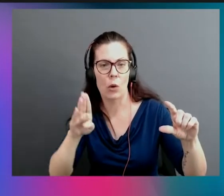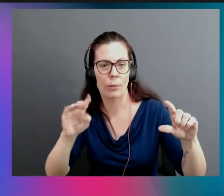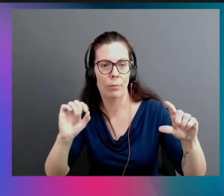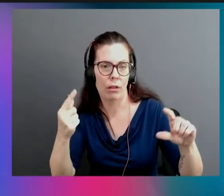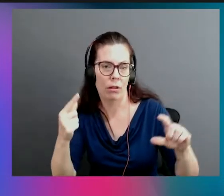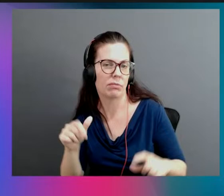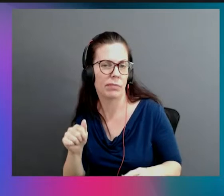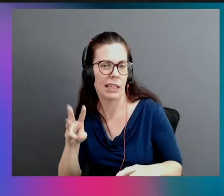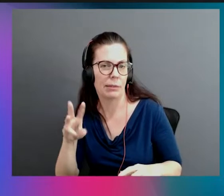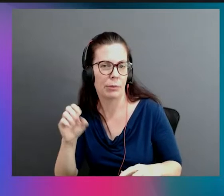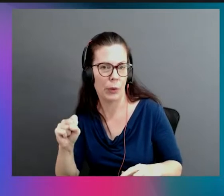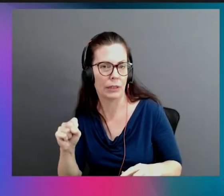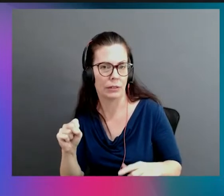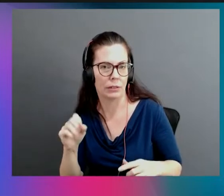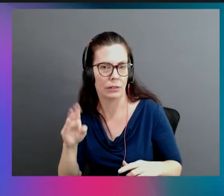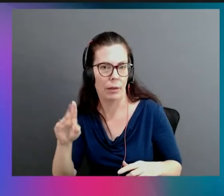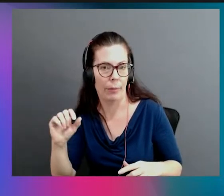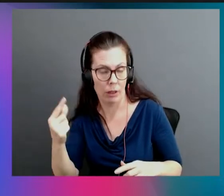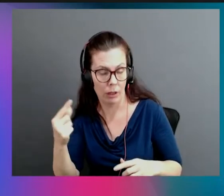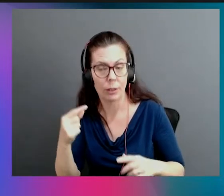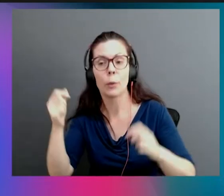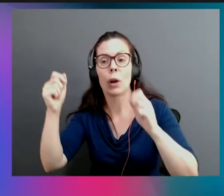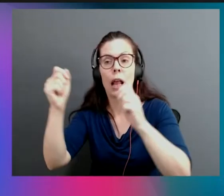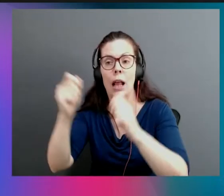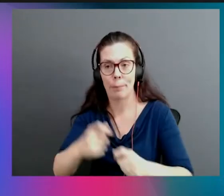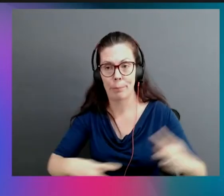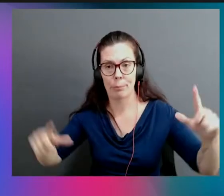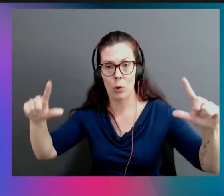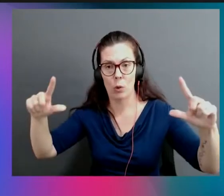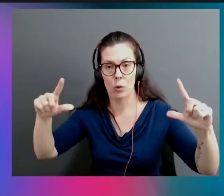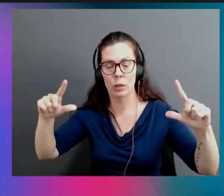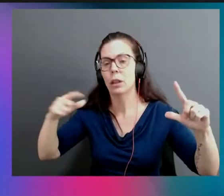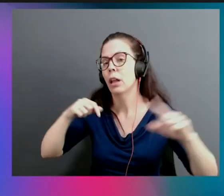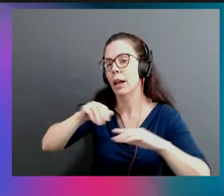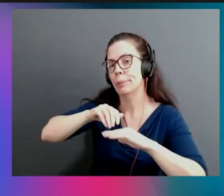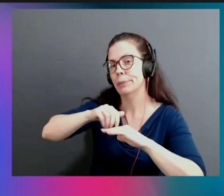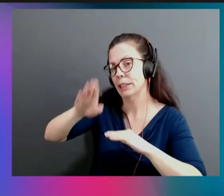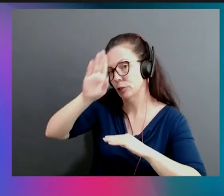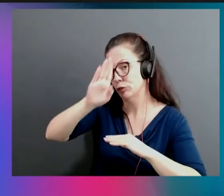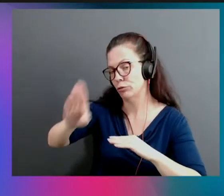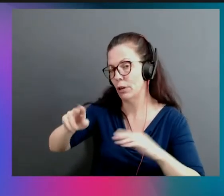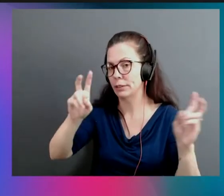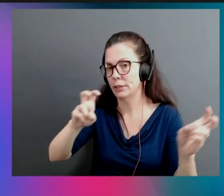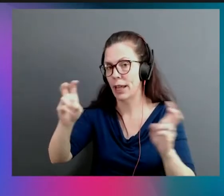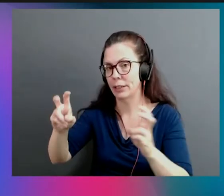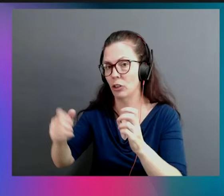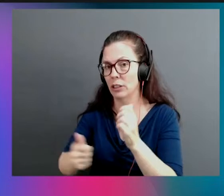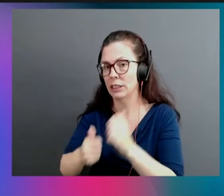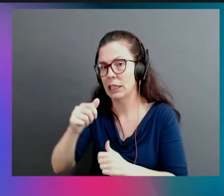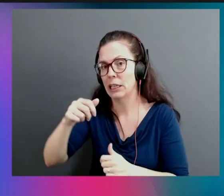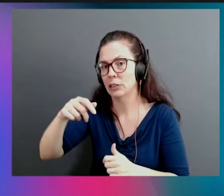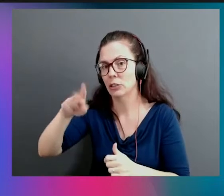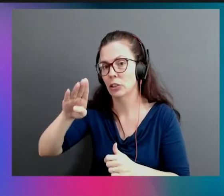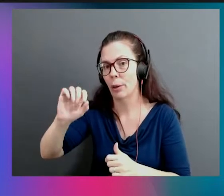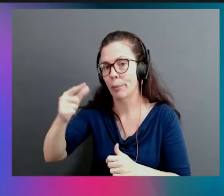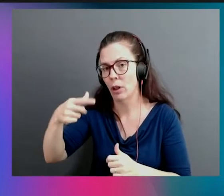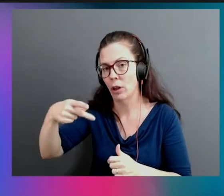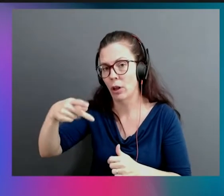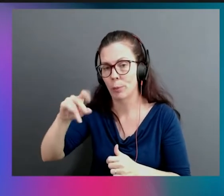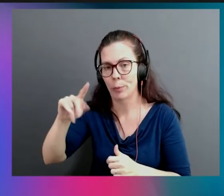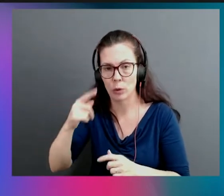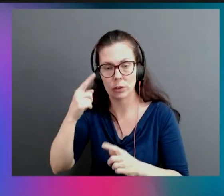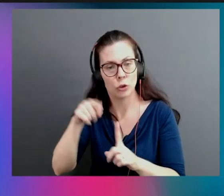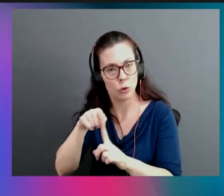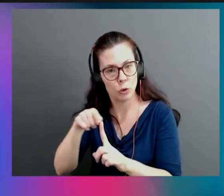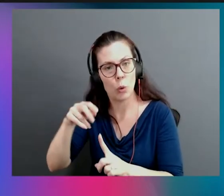Yep. And as I pull that down, I'm sending direct the title of each blog post to Poly, right? So we can see